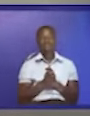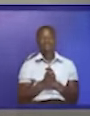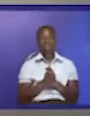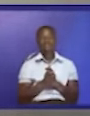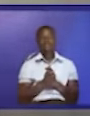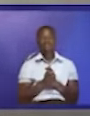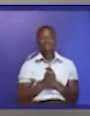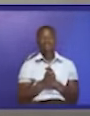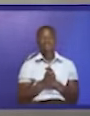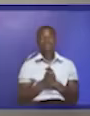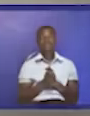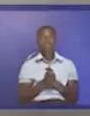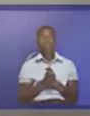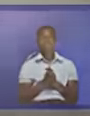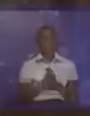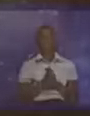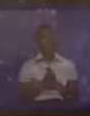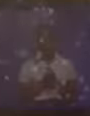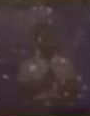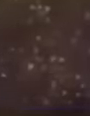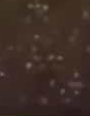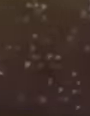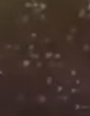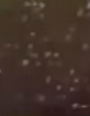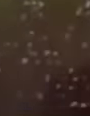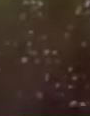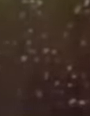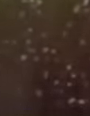Please don't come out at random. Don't just come carelessly.